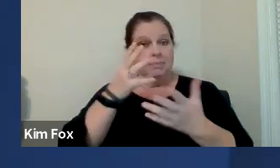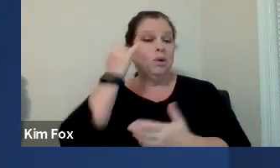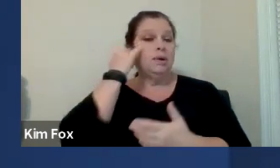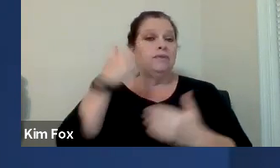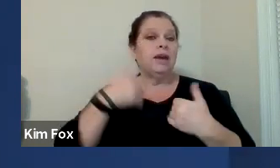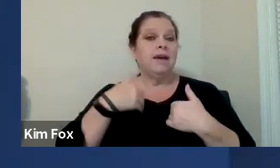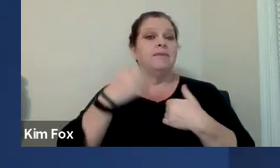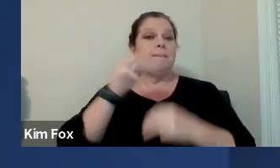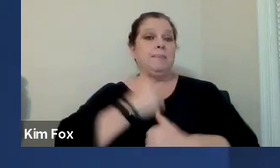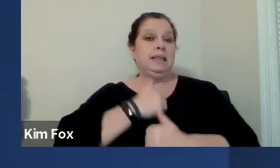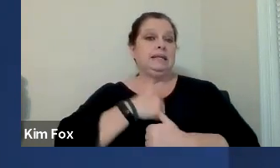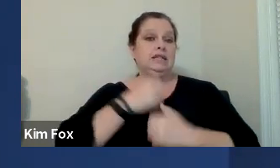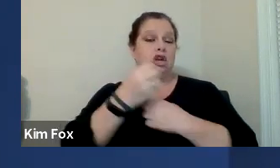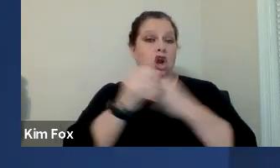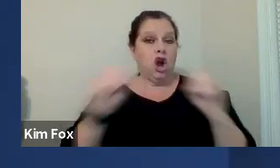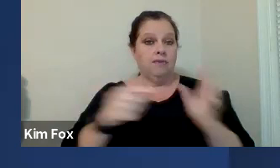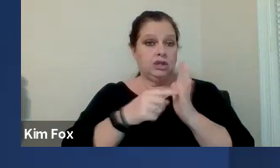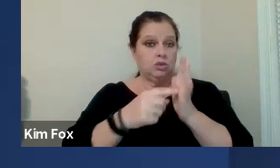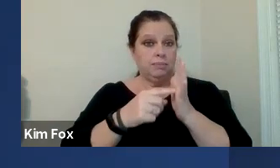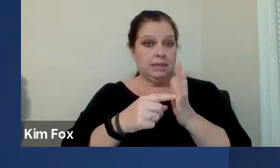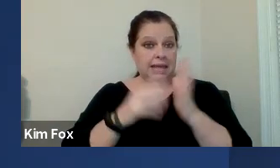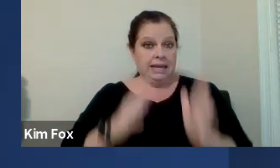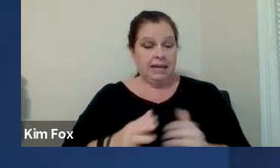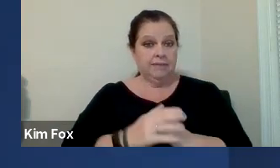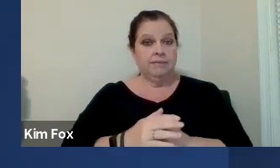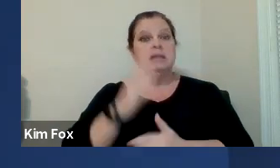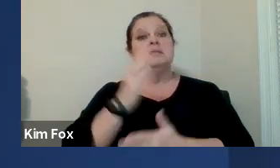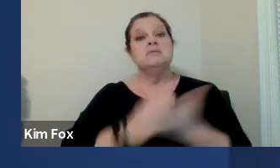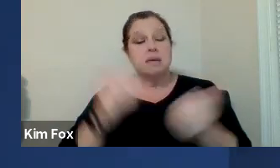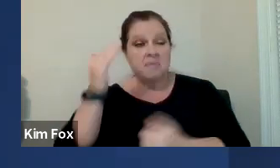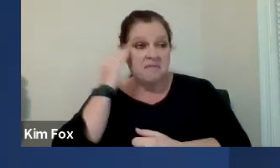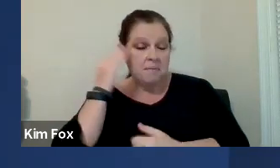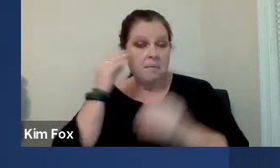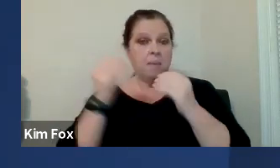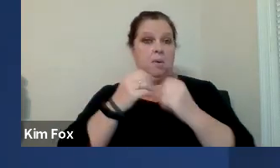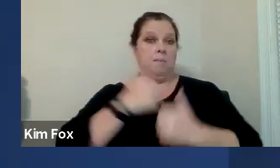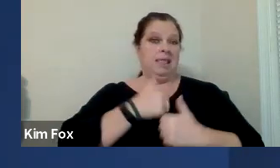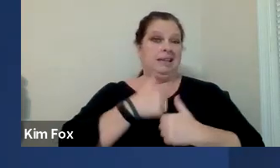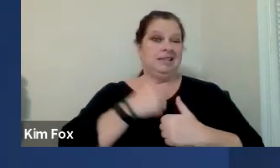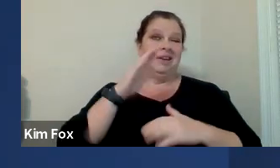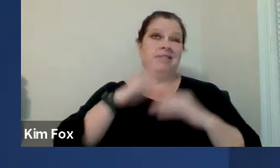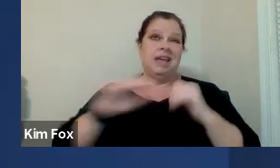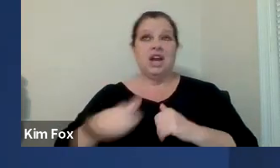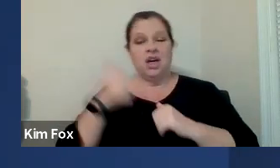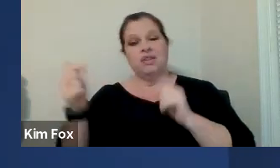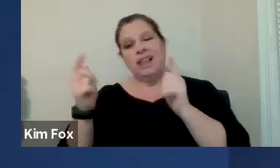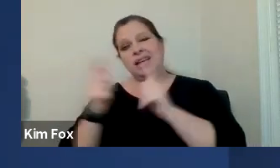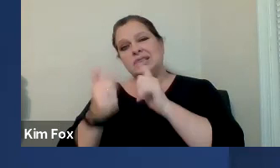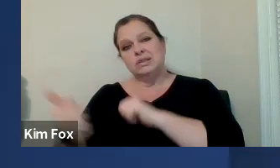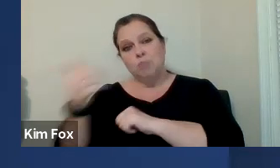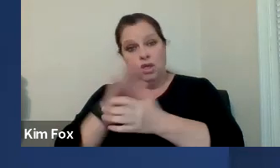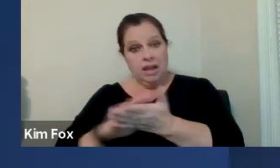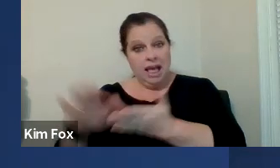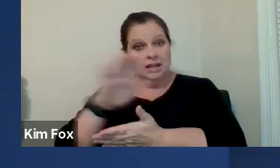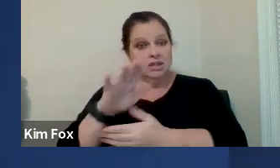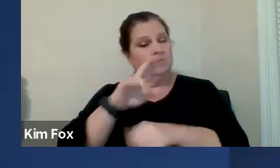military office representatives. Some are more familiar with military than other small colleges. And of course,